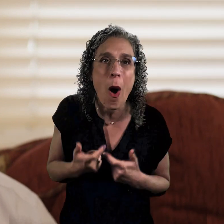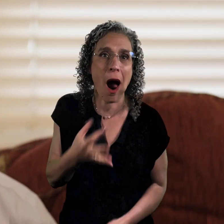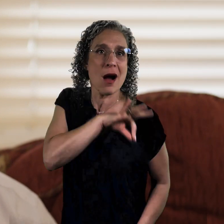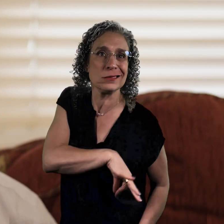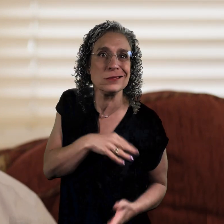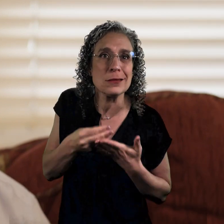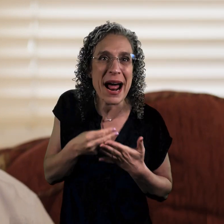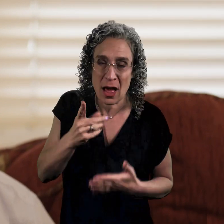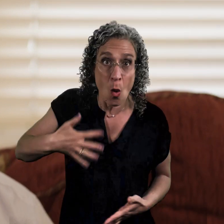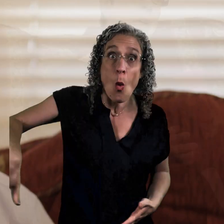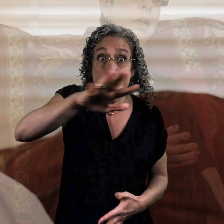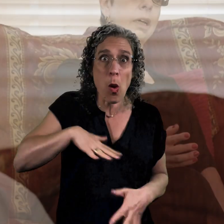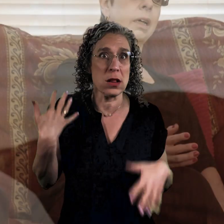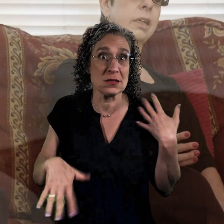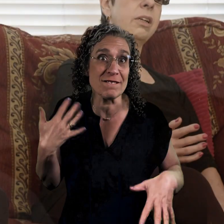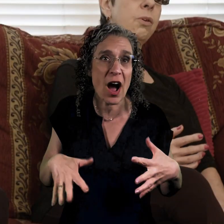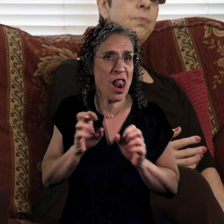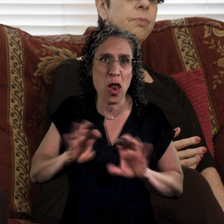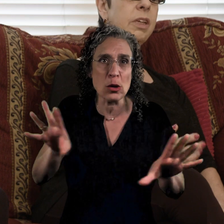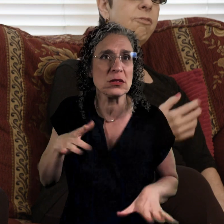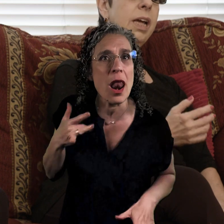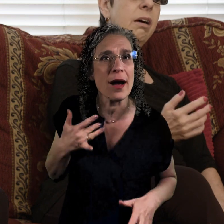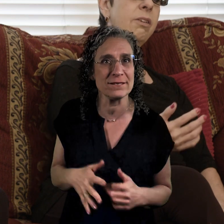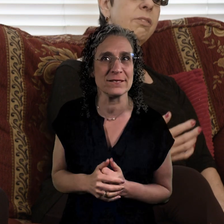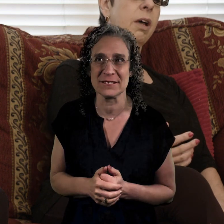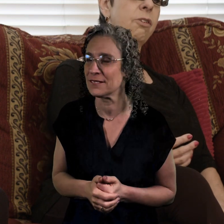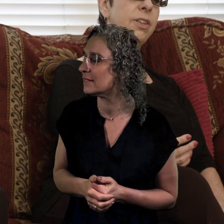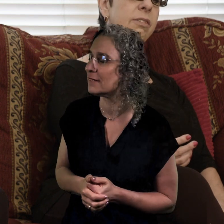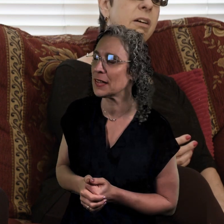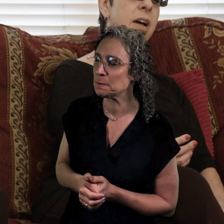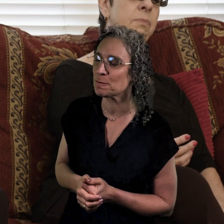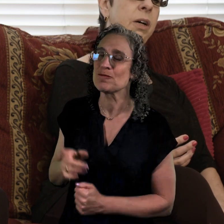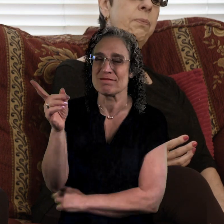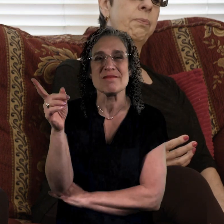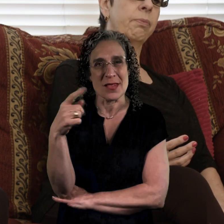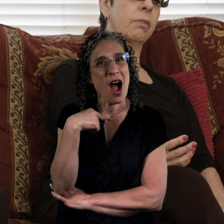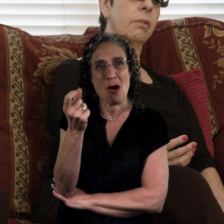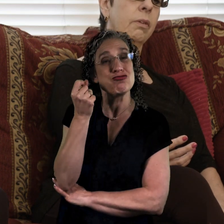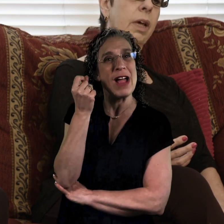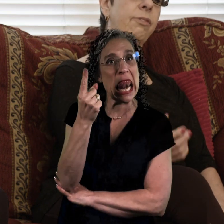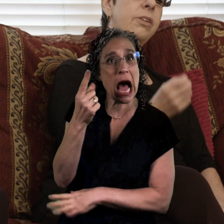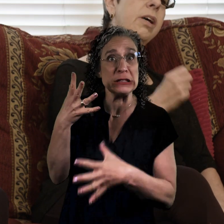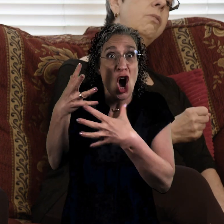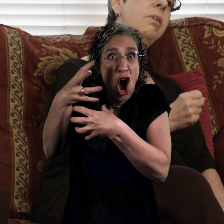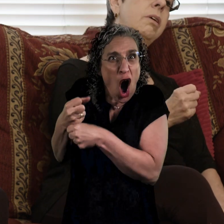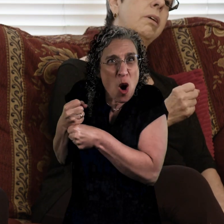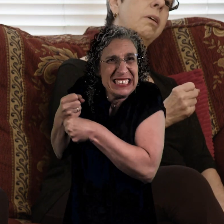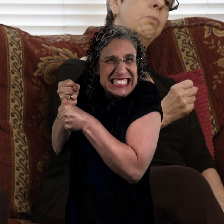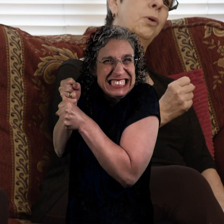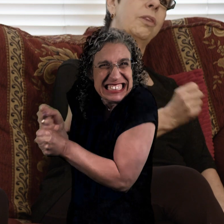lawyers. There's no winners. You know, you realise over the time that if you